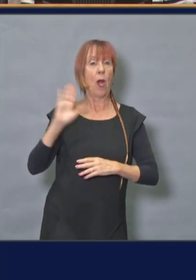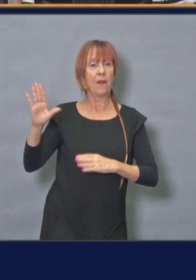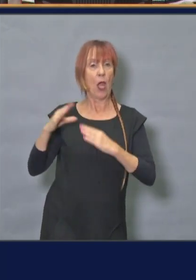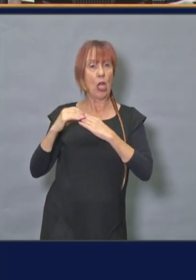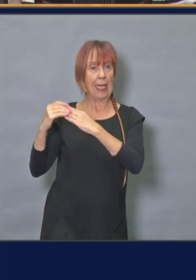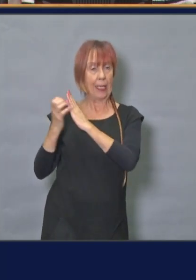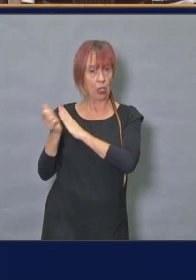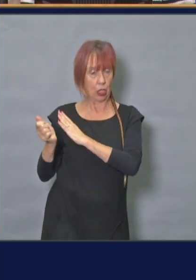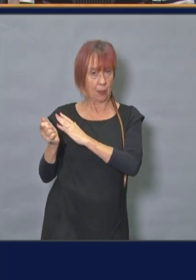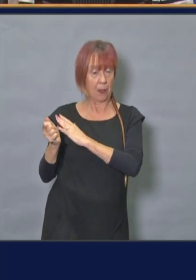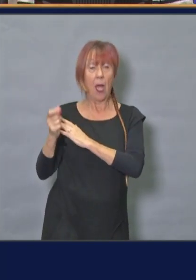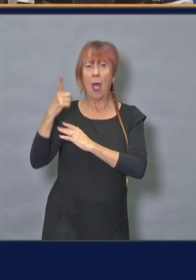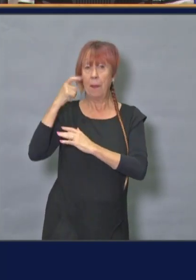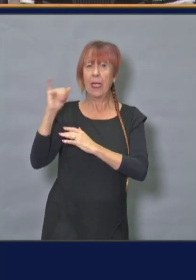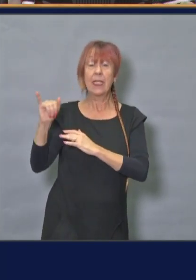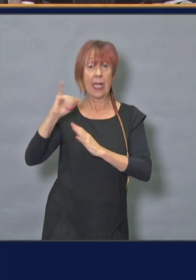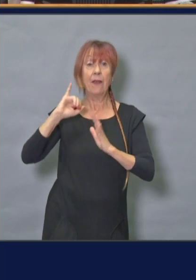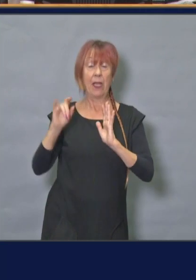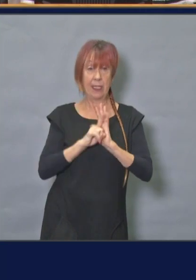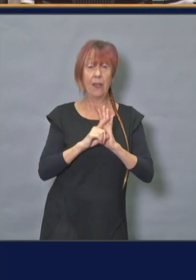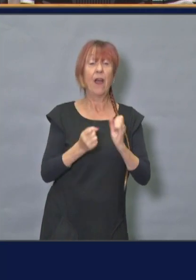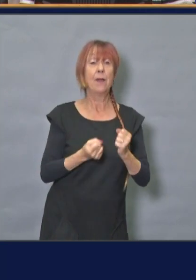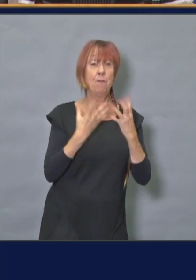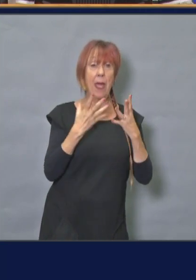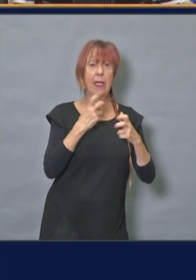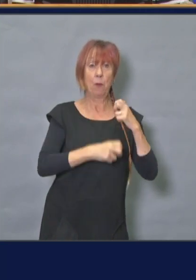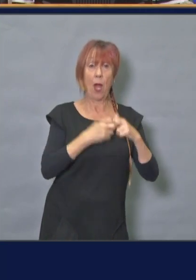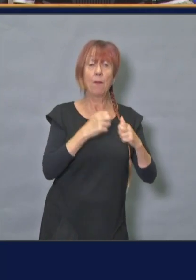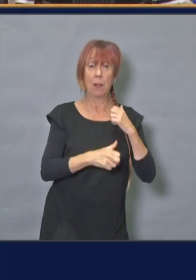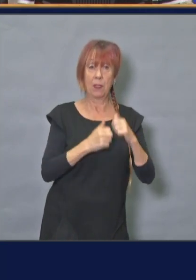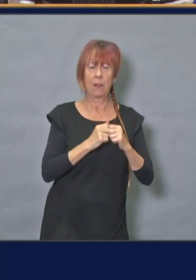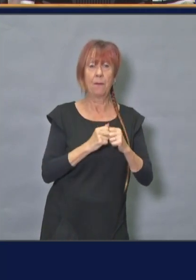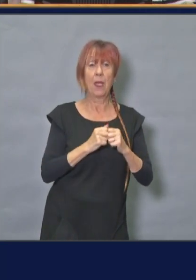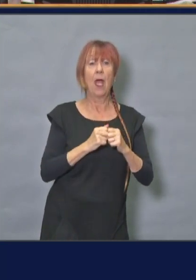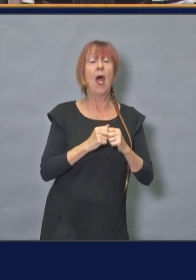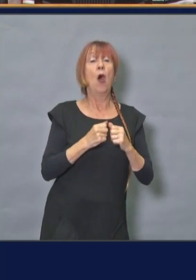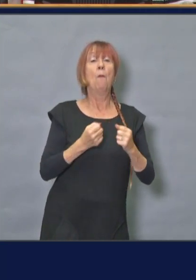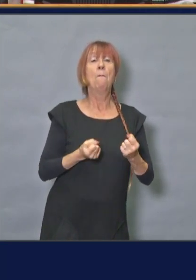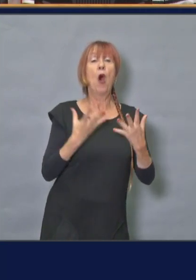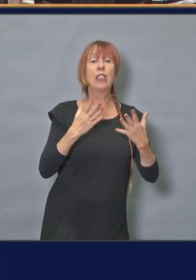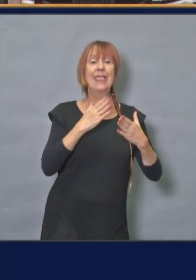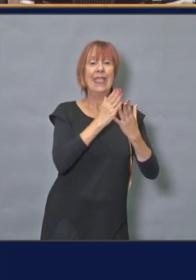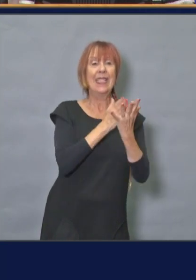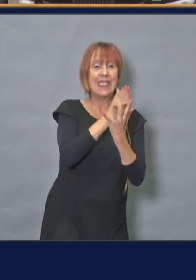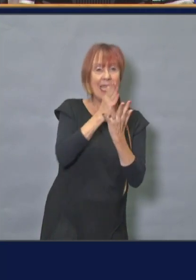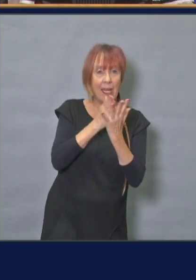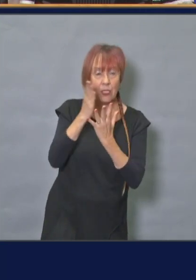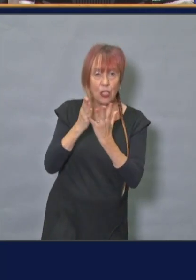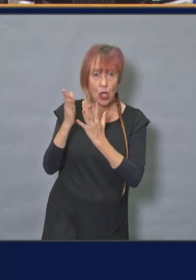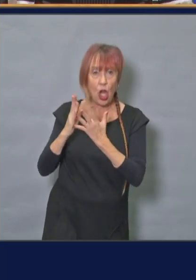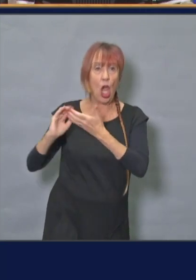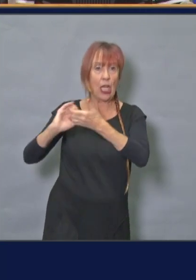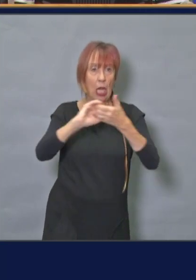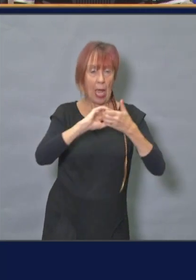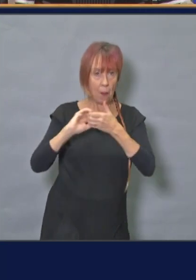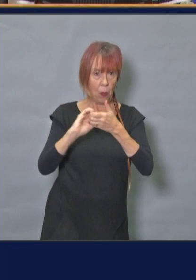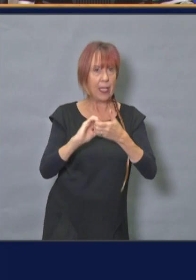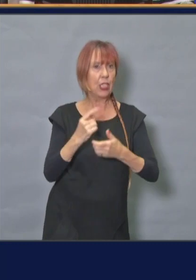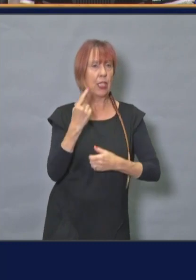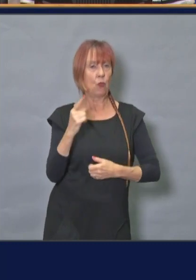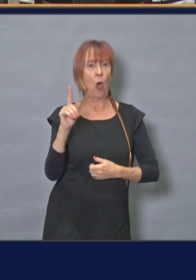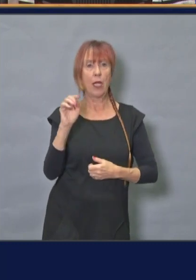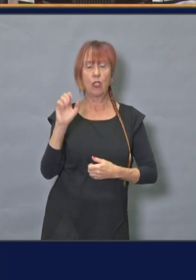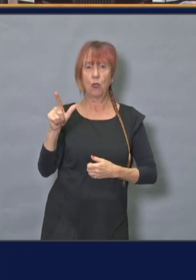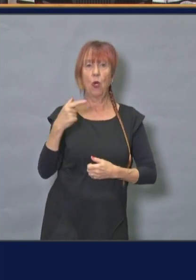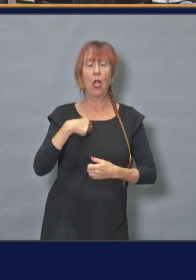problem. As noted before, multi-sector collaboration is one tool that we have to identify and dismantle the